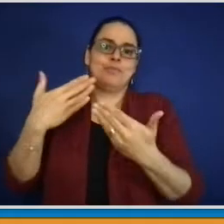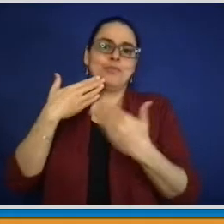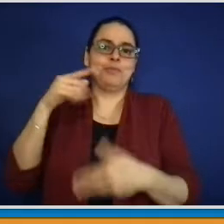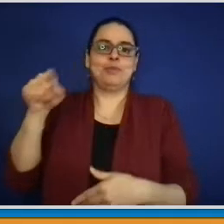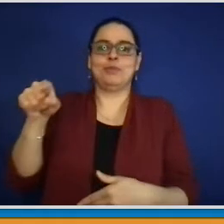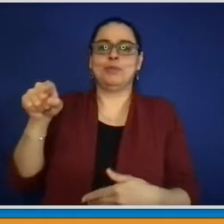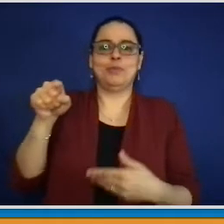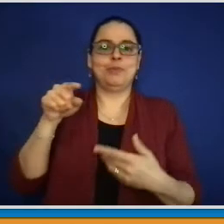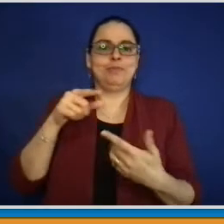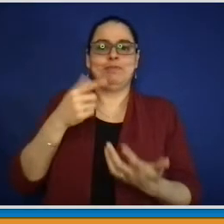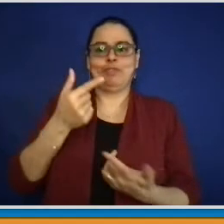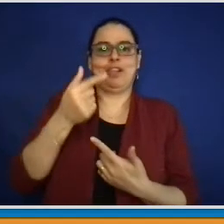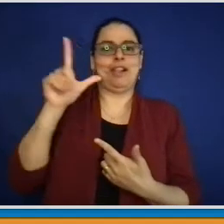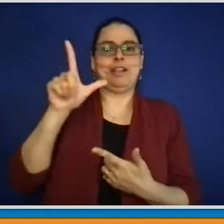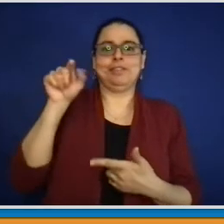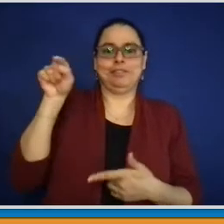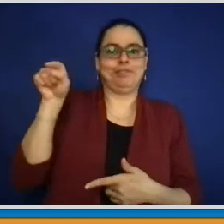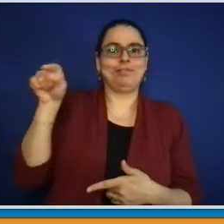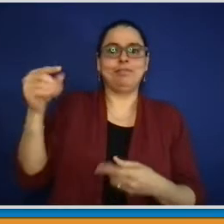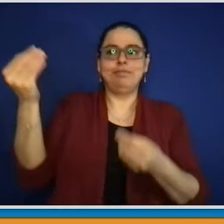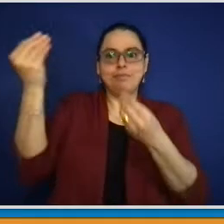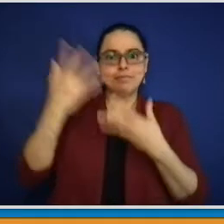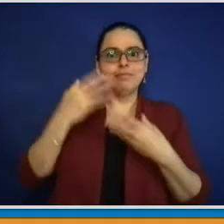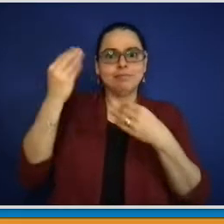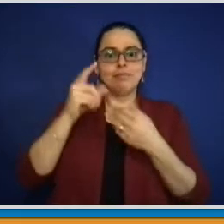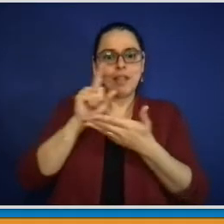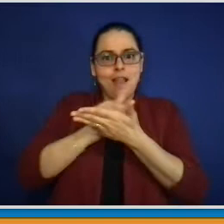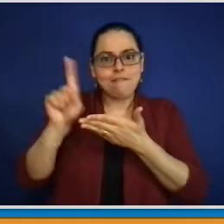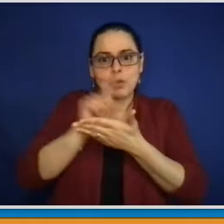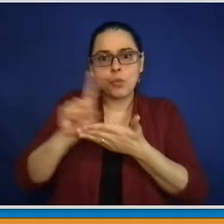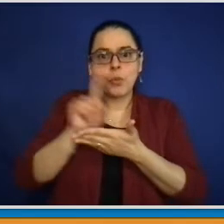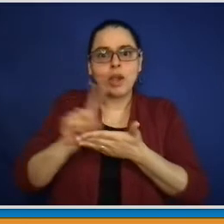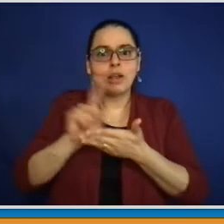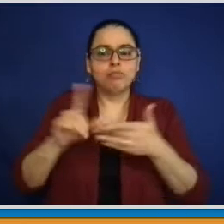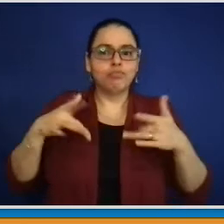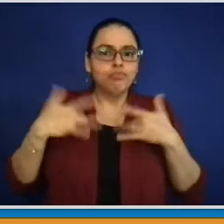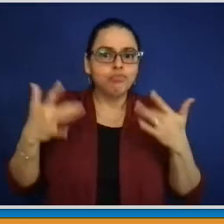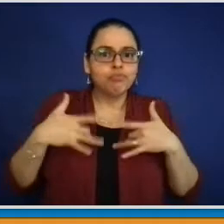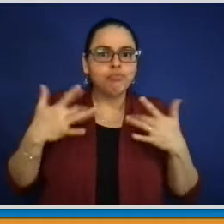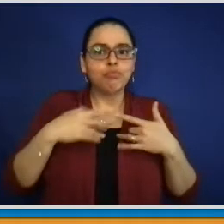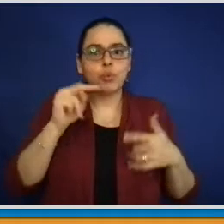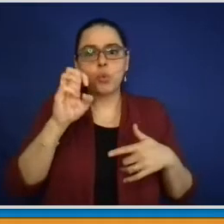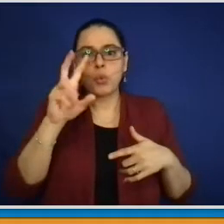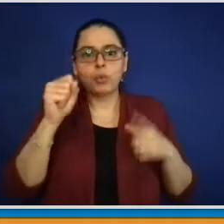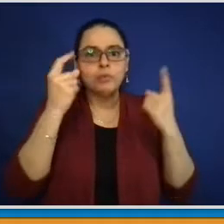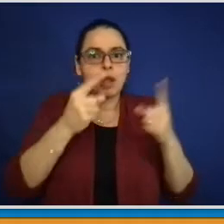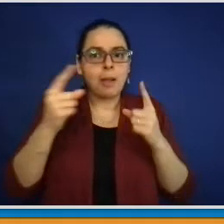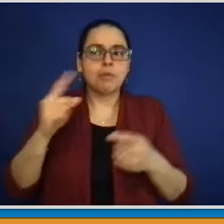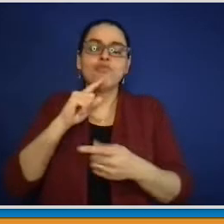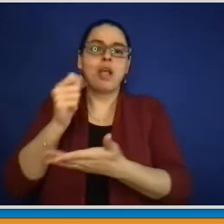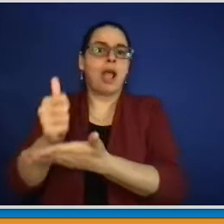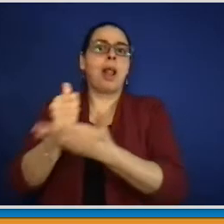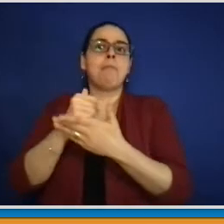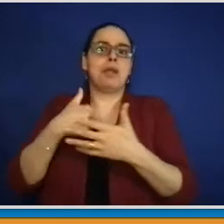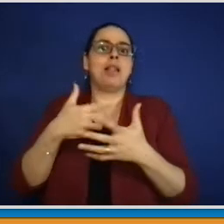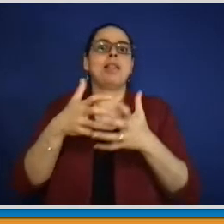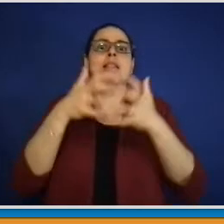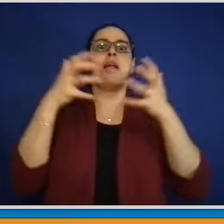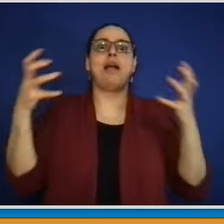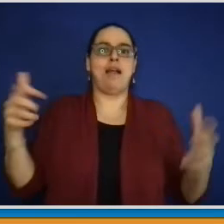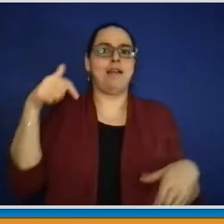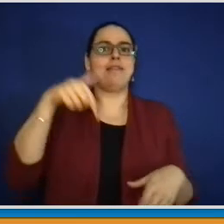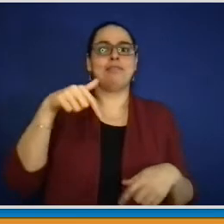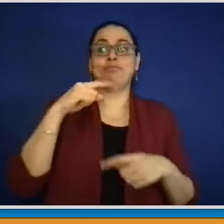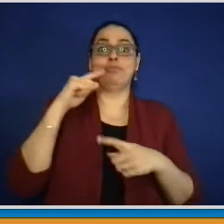coronavirus. We meet with all the other municipalities by phone. Early on in the pandemic, it was 3 days a week. It's